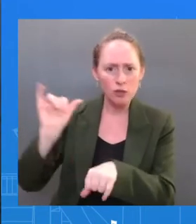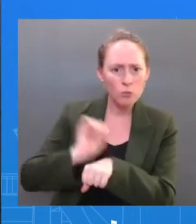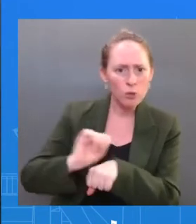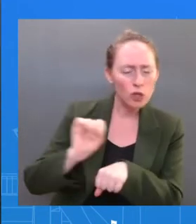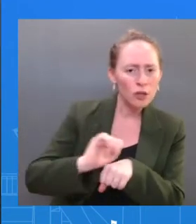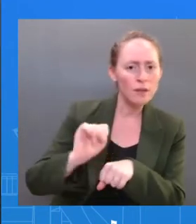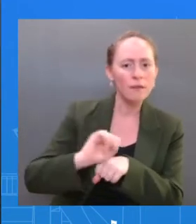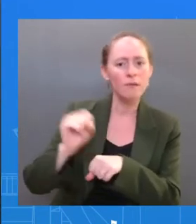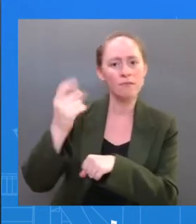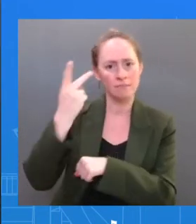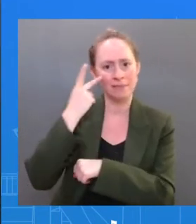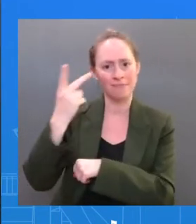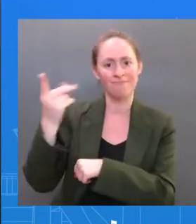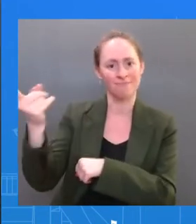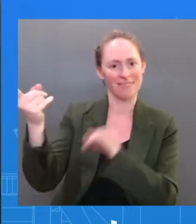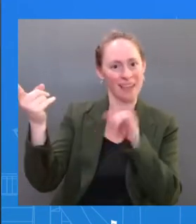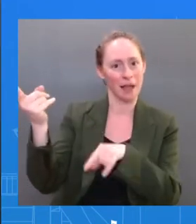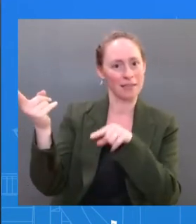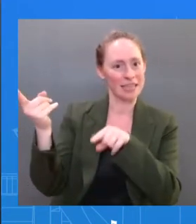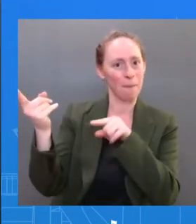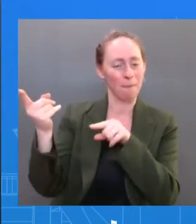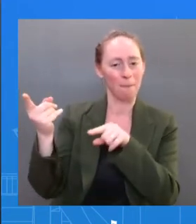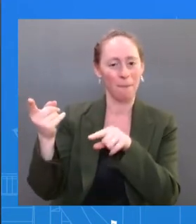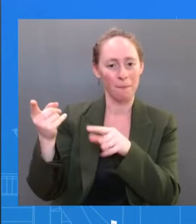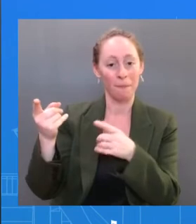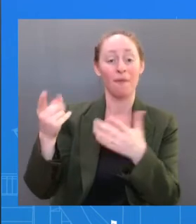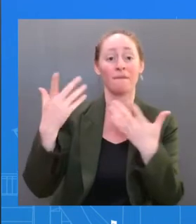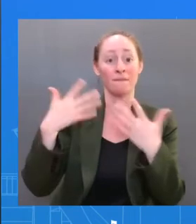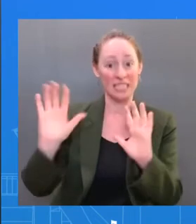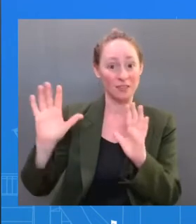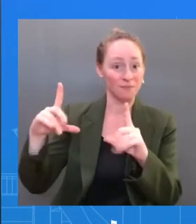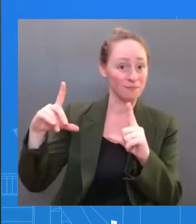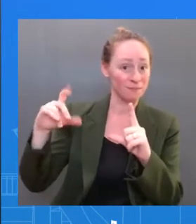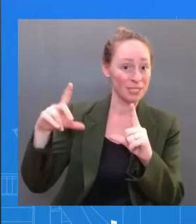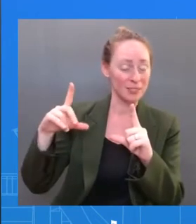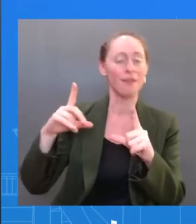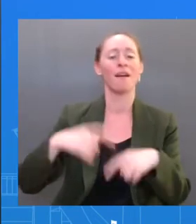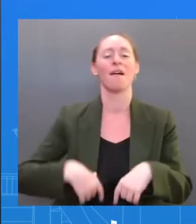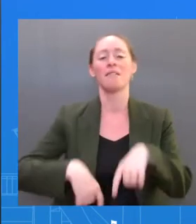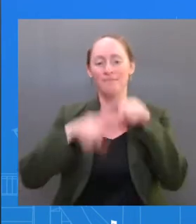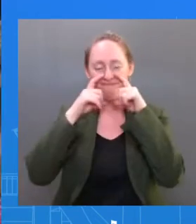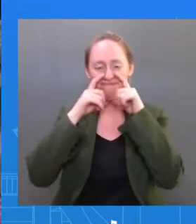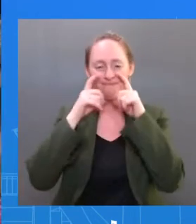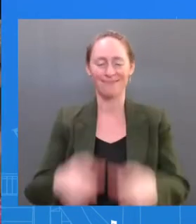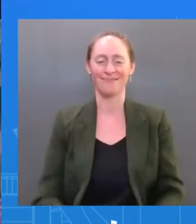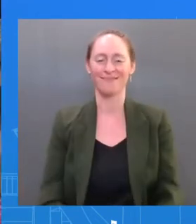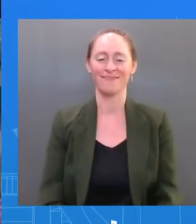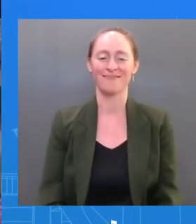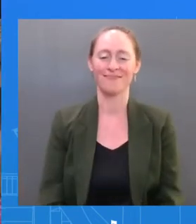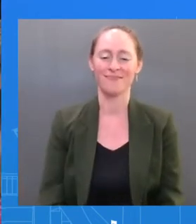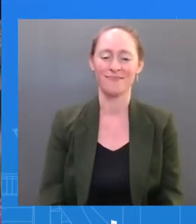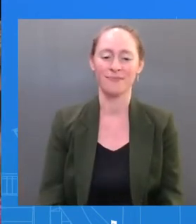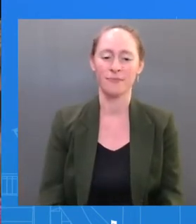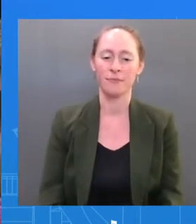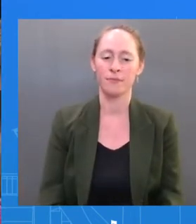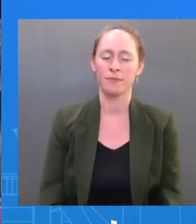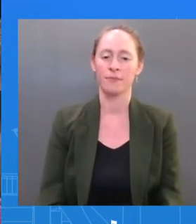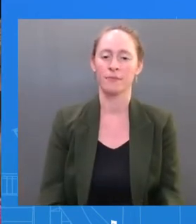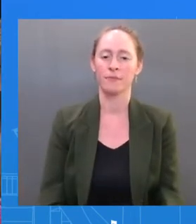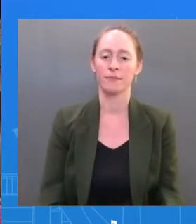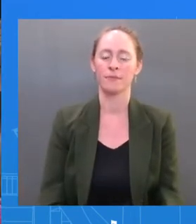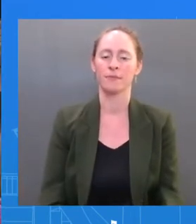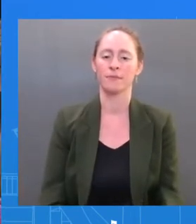Dr. Joe, I think — don't know if there's any — Dr. we're going to ask you a question. Go ahead. Dr. Can I can I ask whether there was any consideration given to other treatments other than Paxlovid, such as the monoclonal?